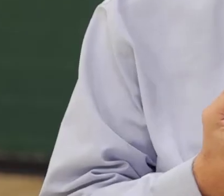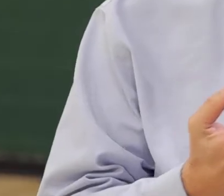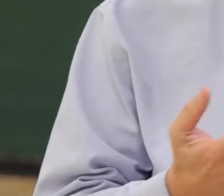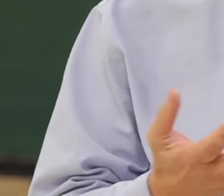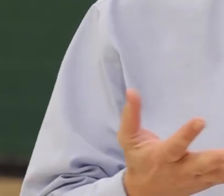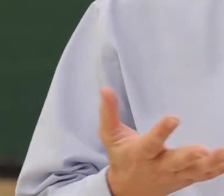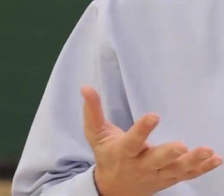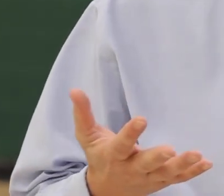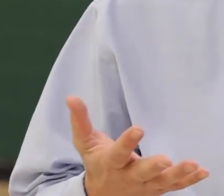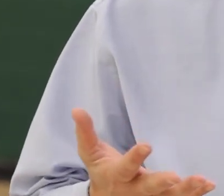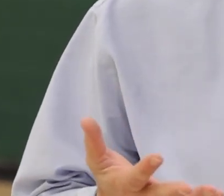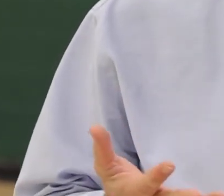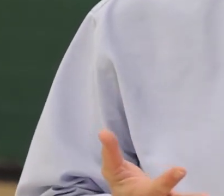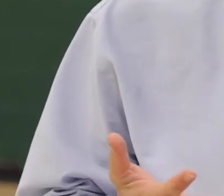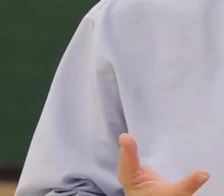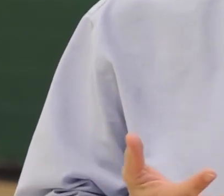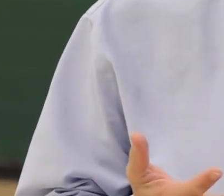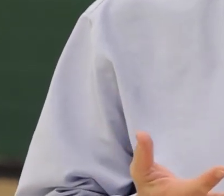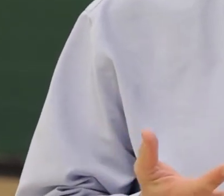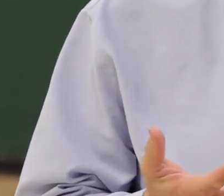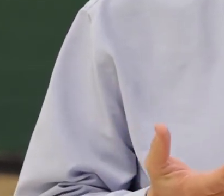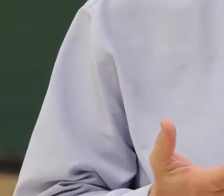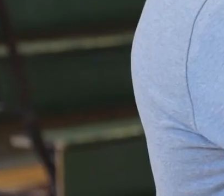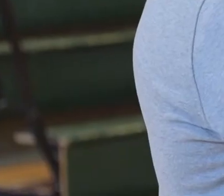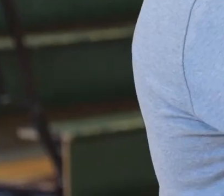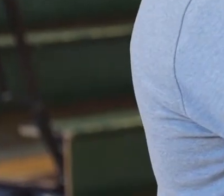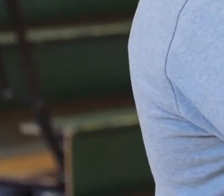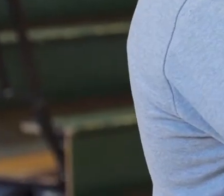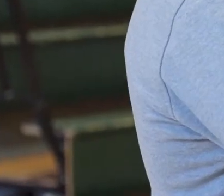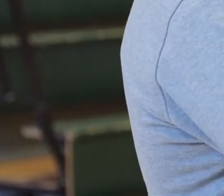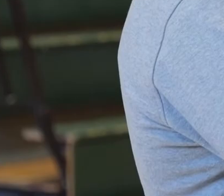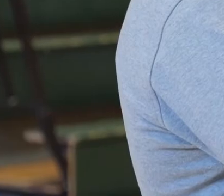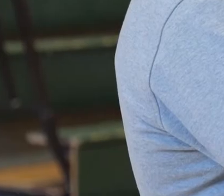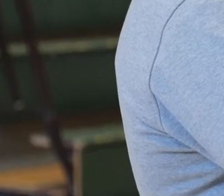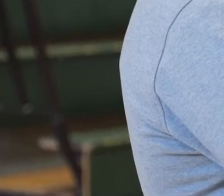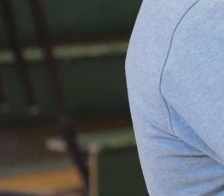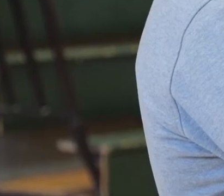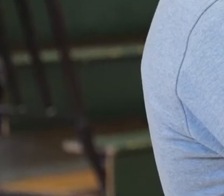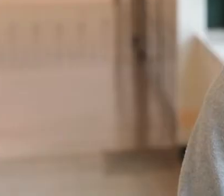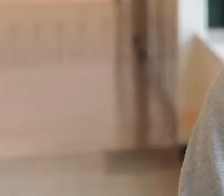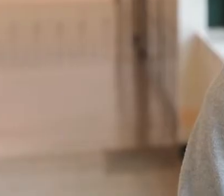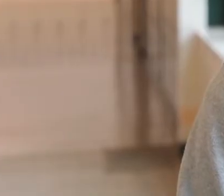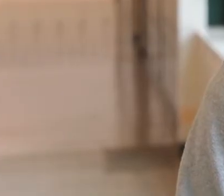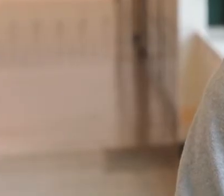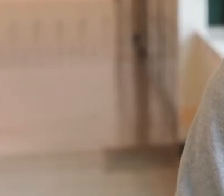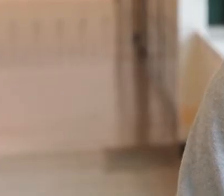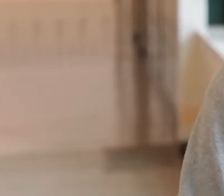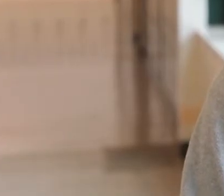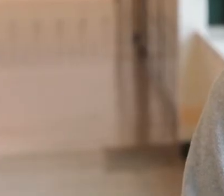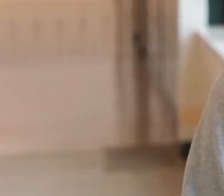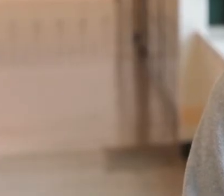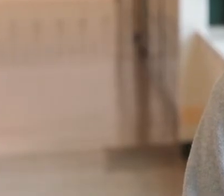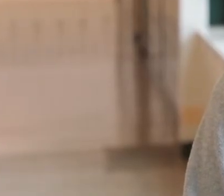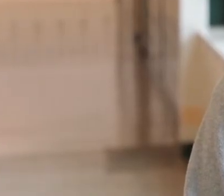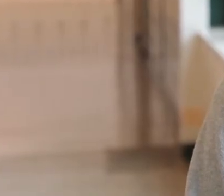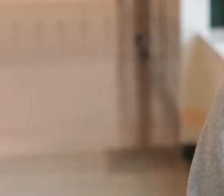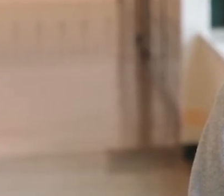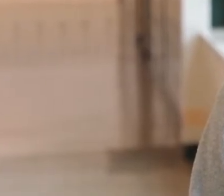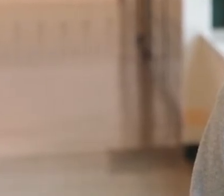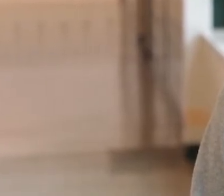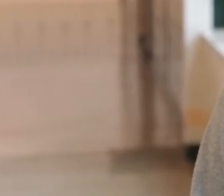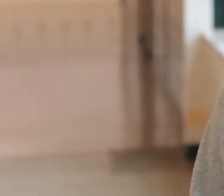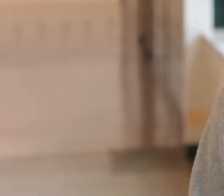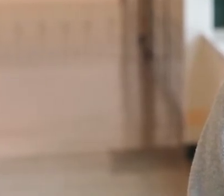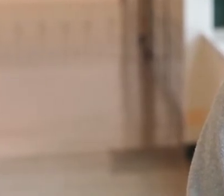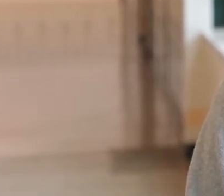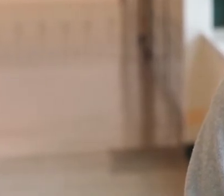does. For many years, Coach Kelly has assisted with cross country, and he's also been an assistant